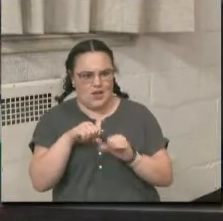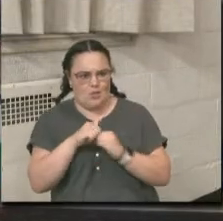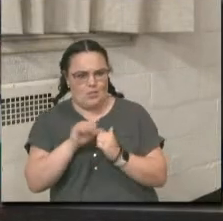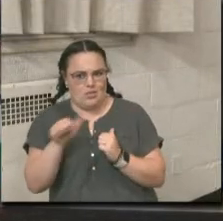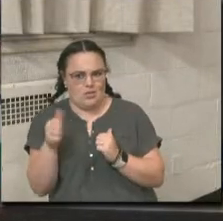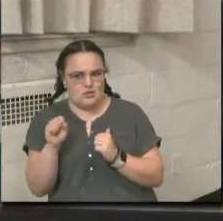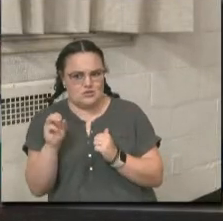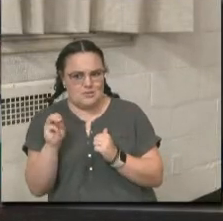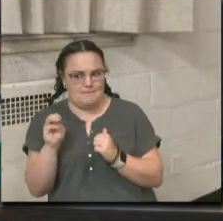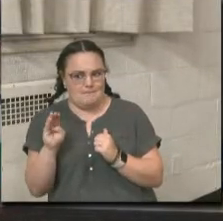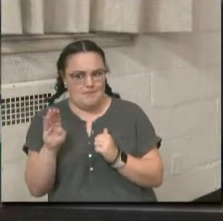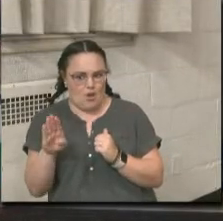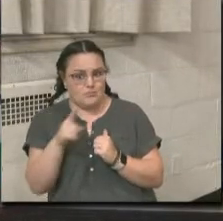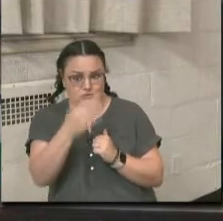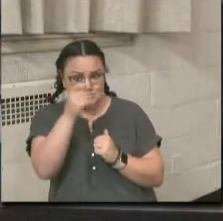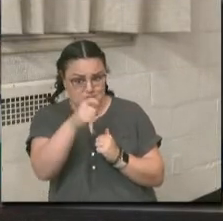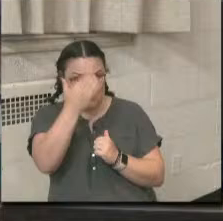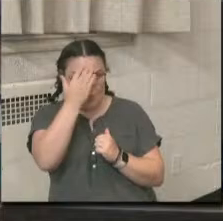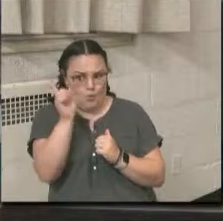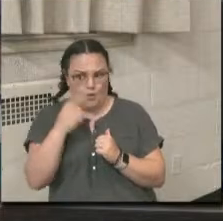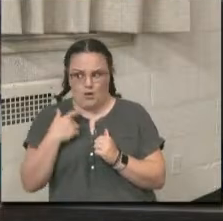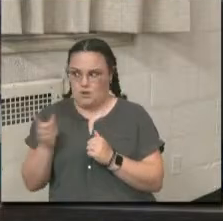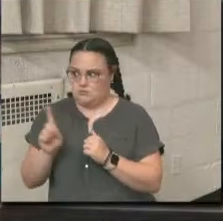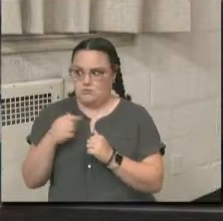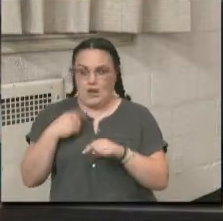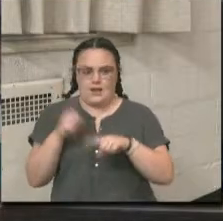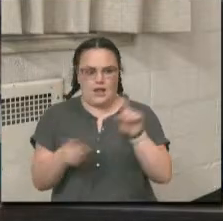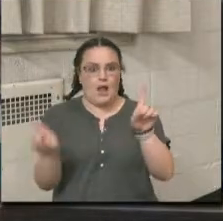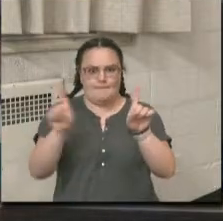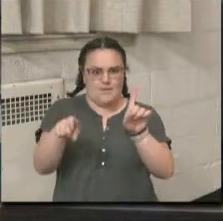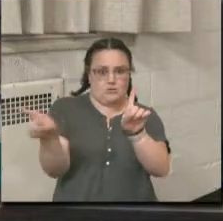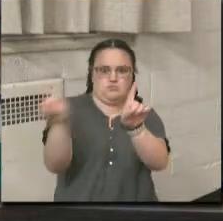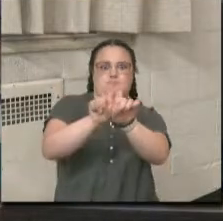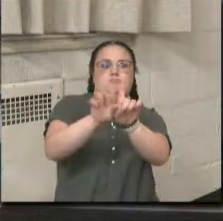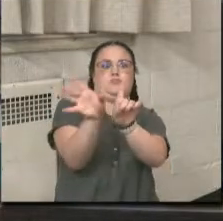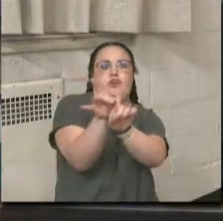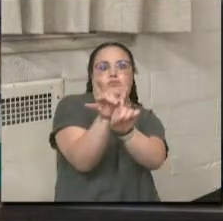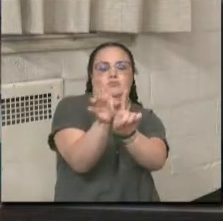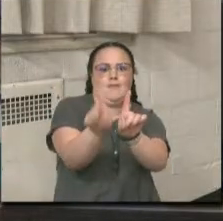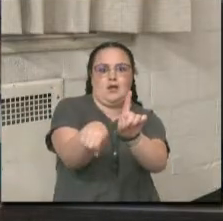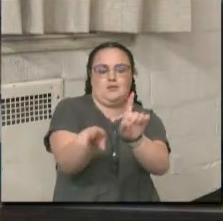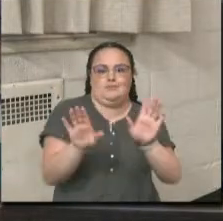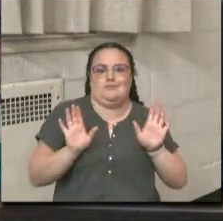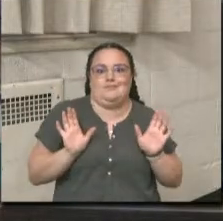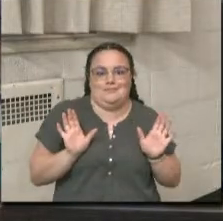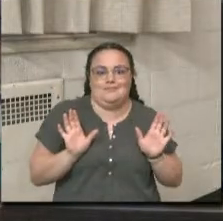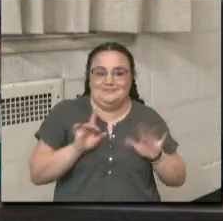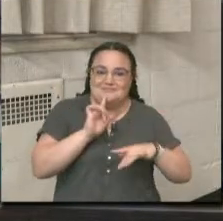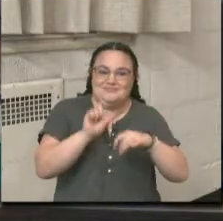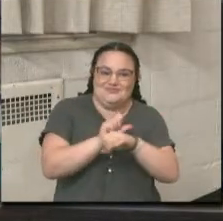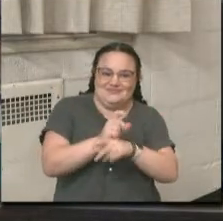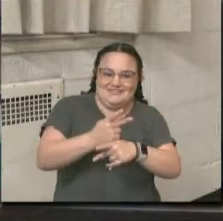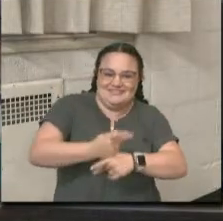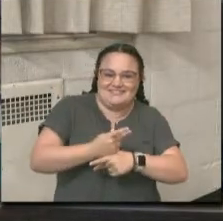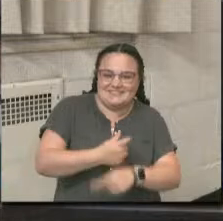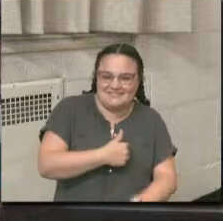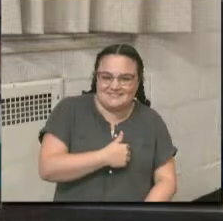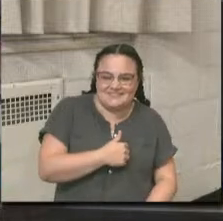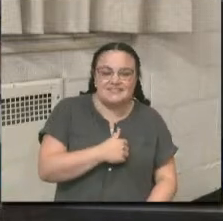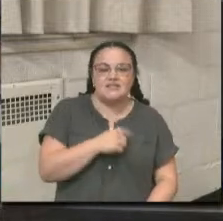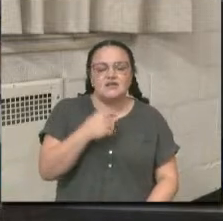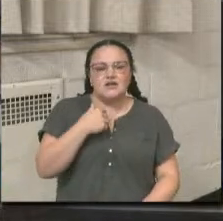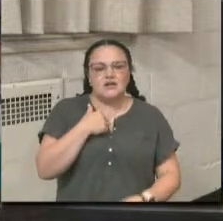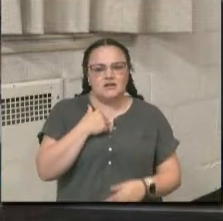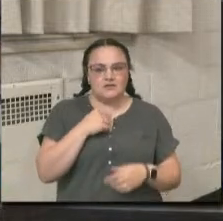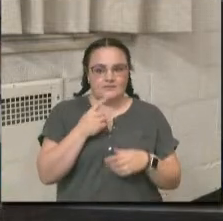SMOB. She needs to know where I'm at 24/7. But she truly took care of me. And when I originally doubted